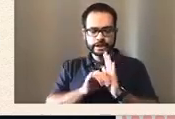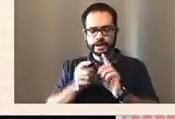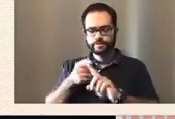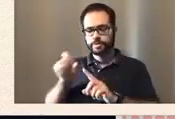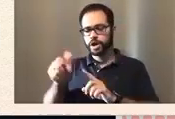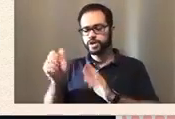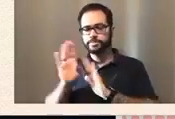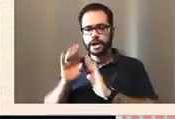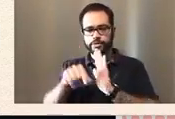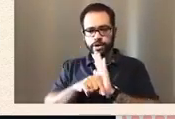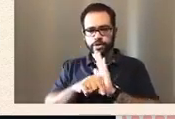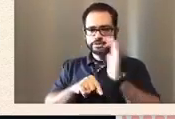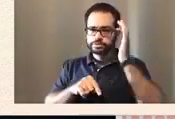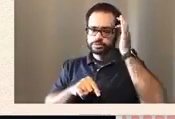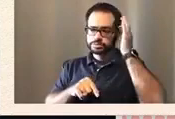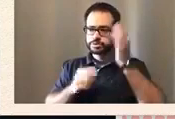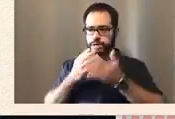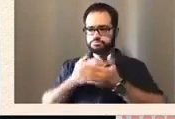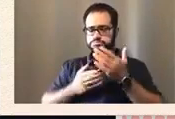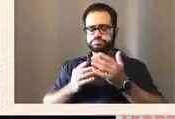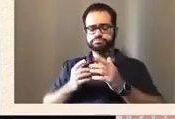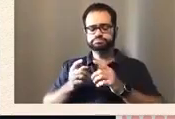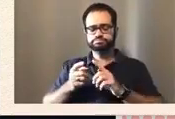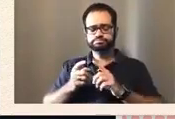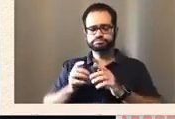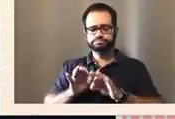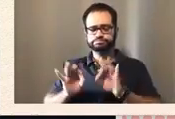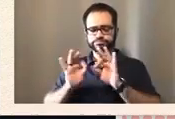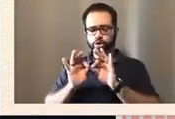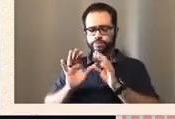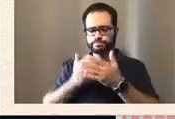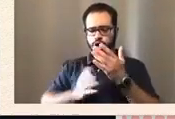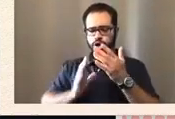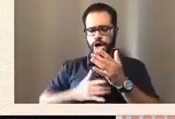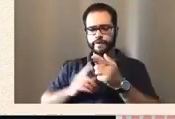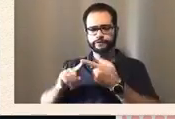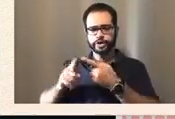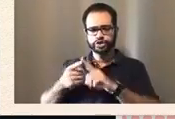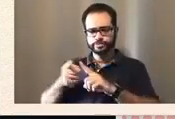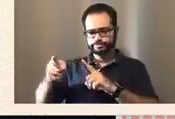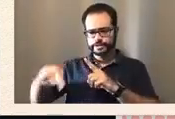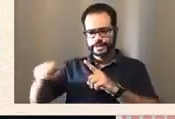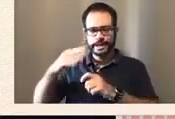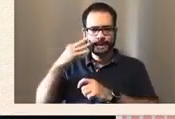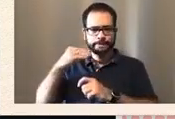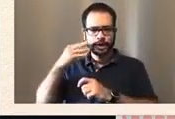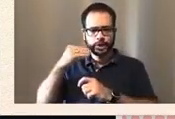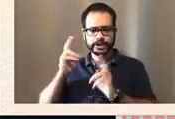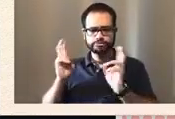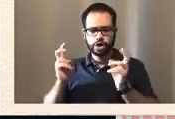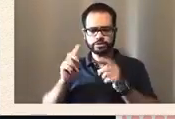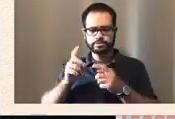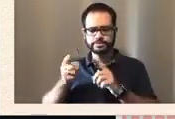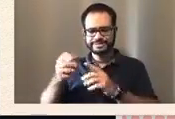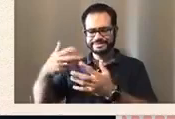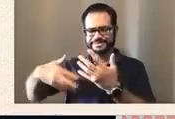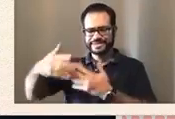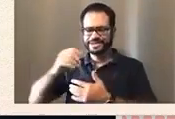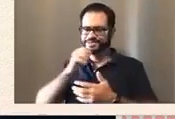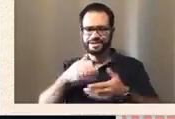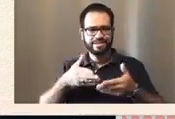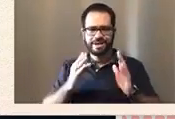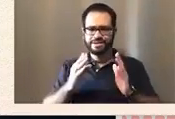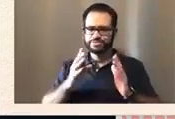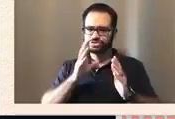our friendship is that they go through issues that society won't allow them to speak freely about. And I tell